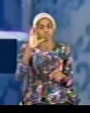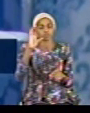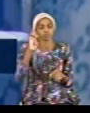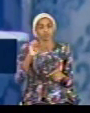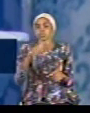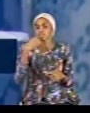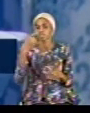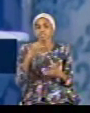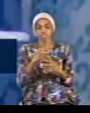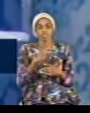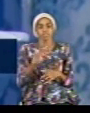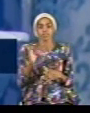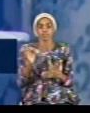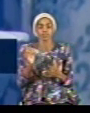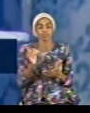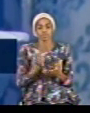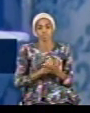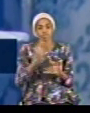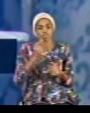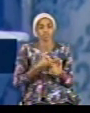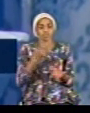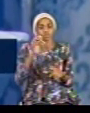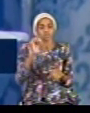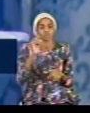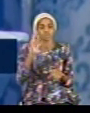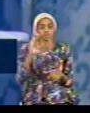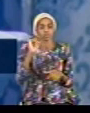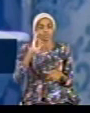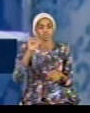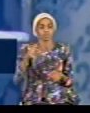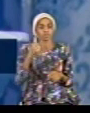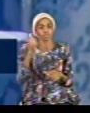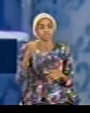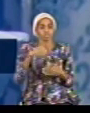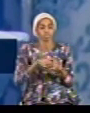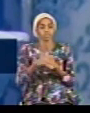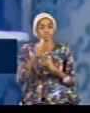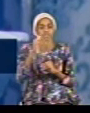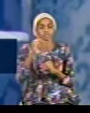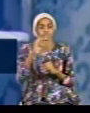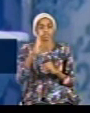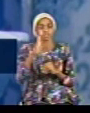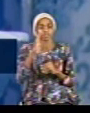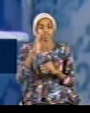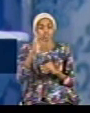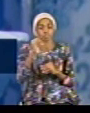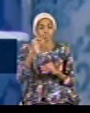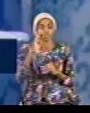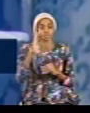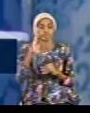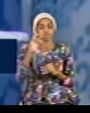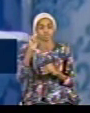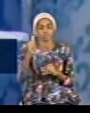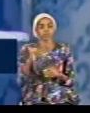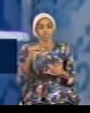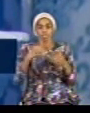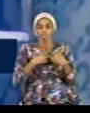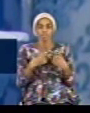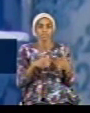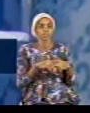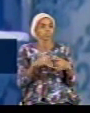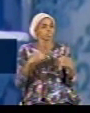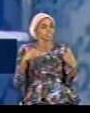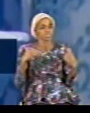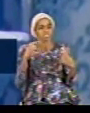from Okija Group in Anambra. She's been having severe heart attack, which led